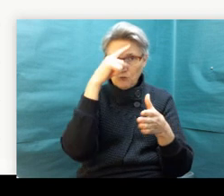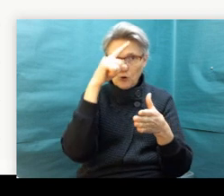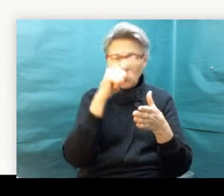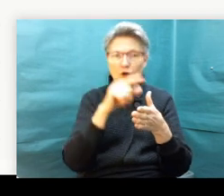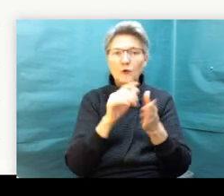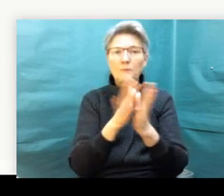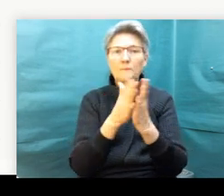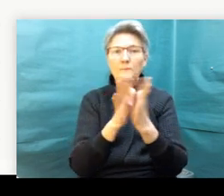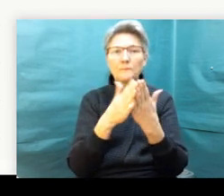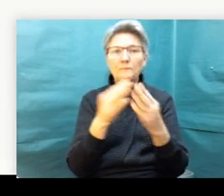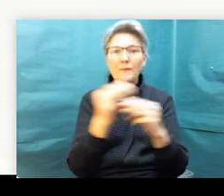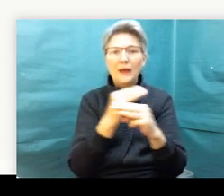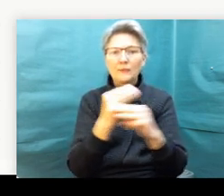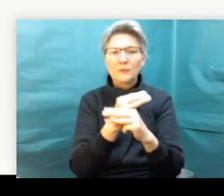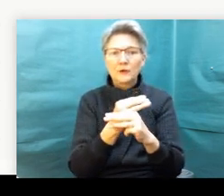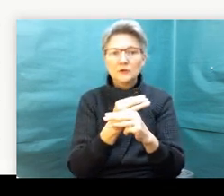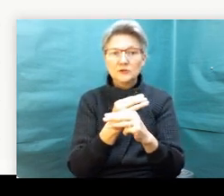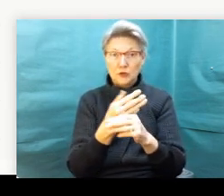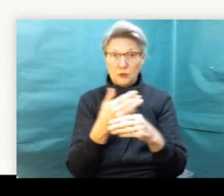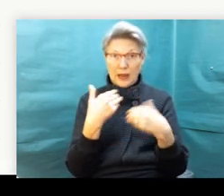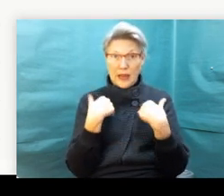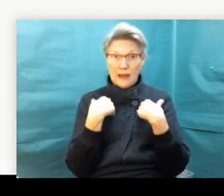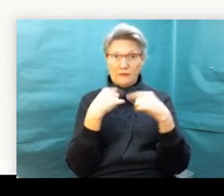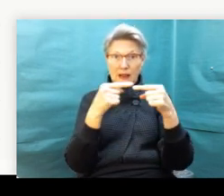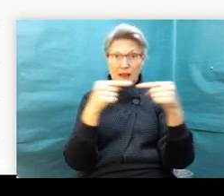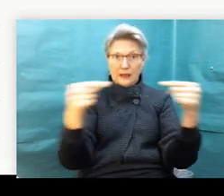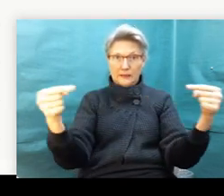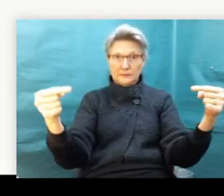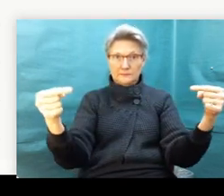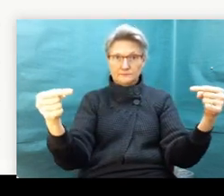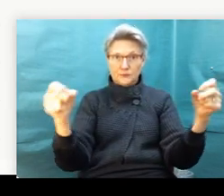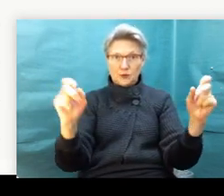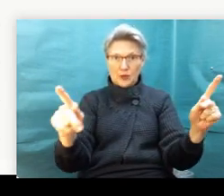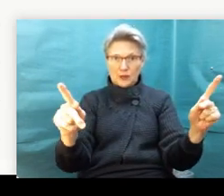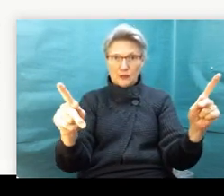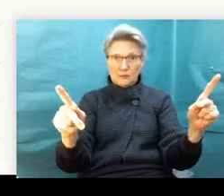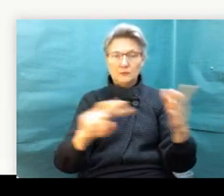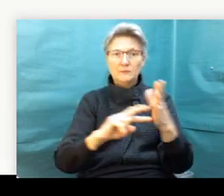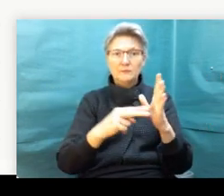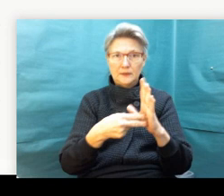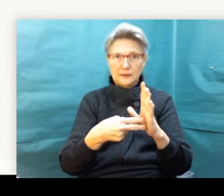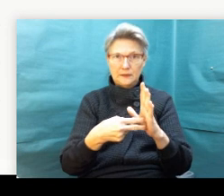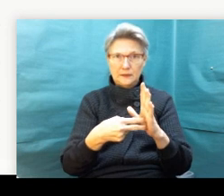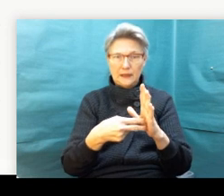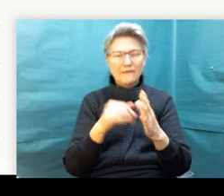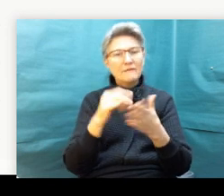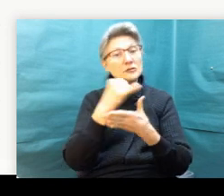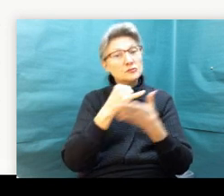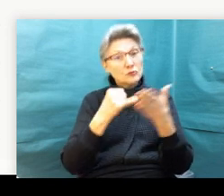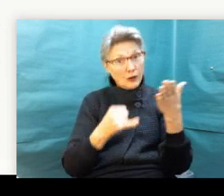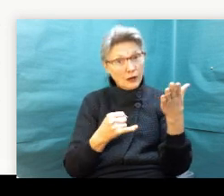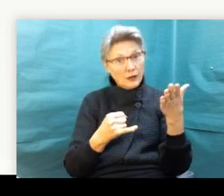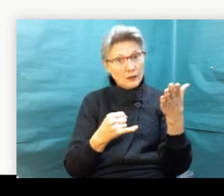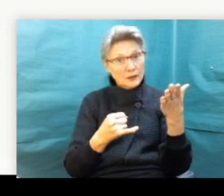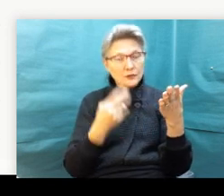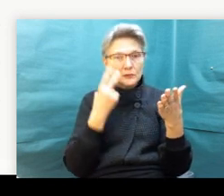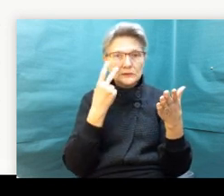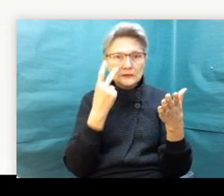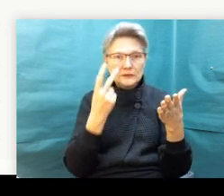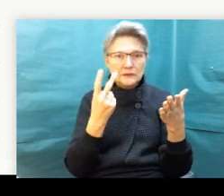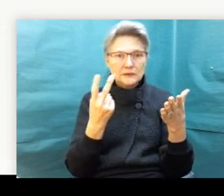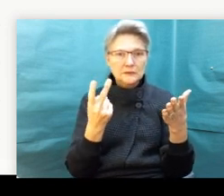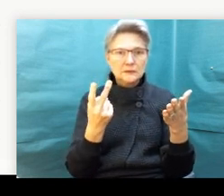them on here too. So here I have a line, okay, with my definition. If I draw it, you'll see